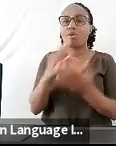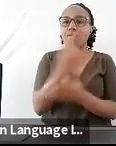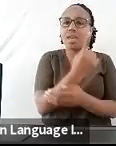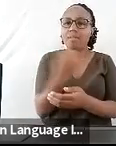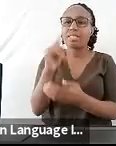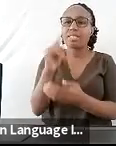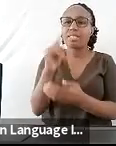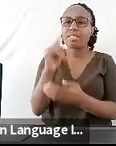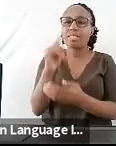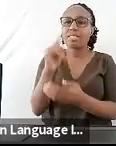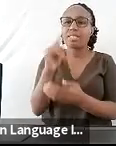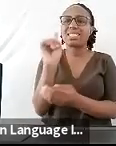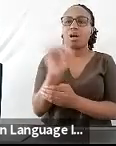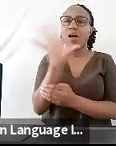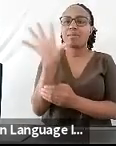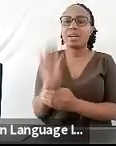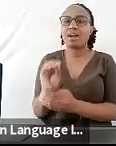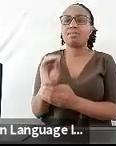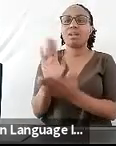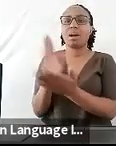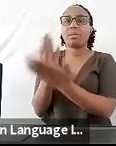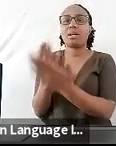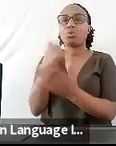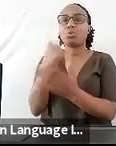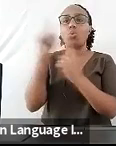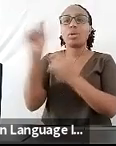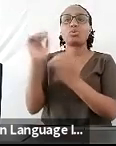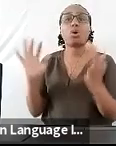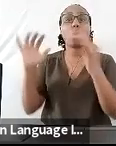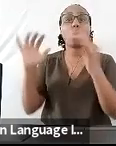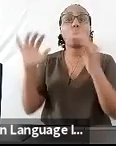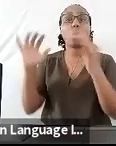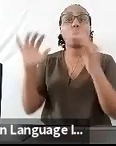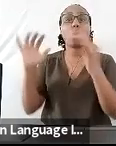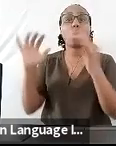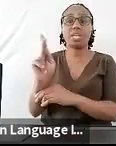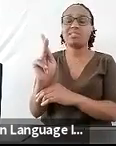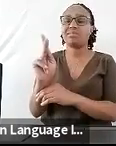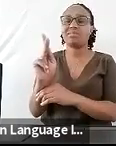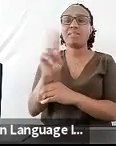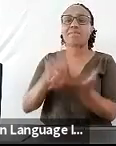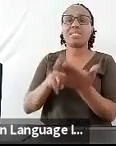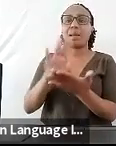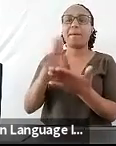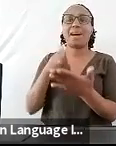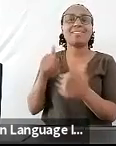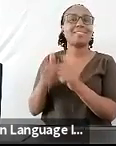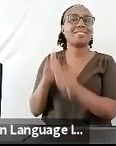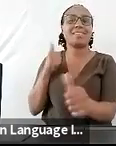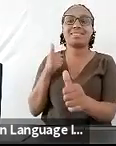Studies Association conference to the UK had their visas rejected. It's a huge, huge problem.